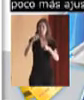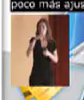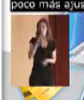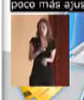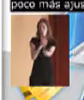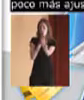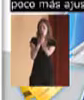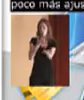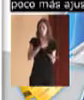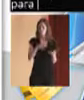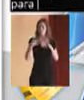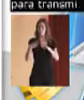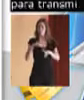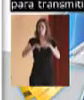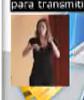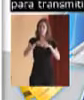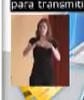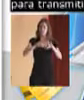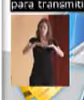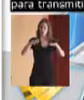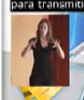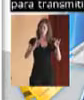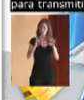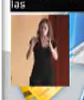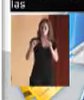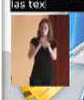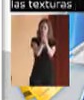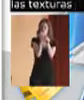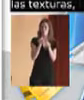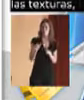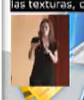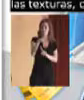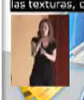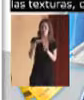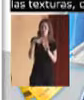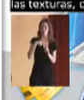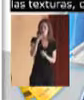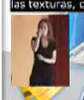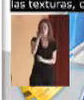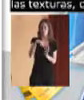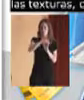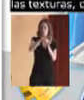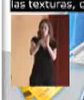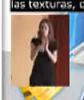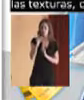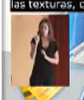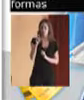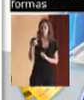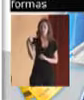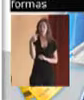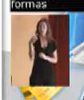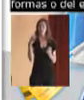the sources with more flexibility to transmit information, textures, colors, shapes, or the